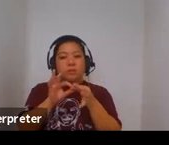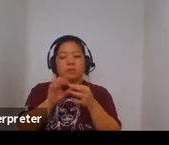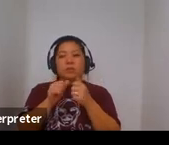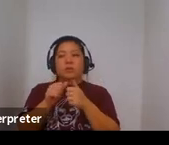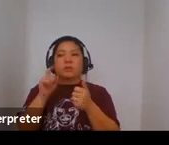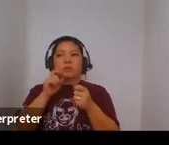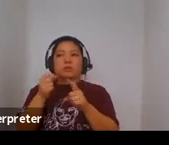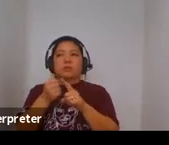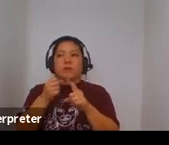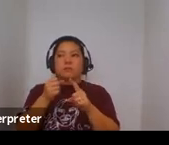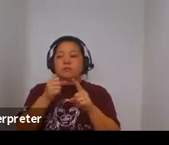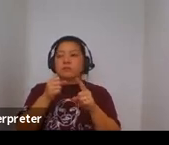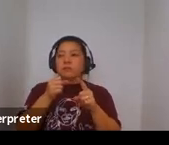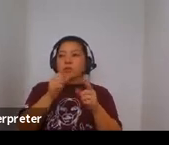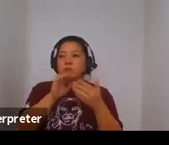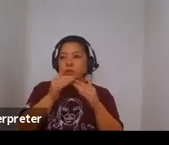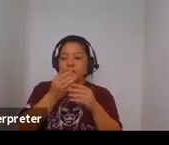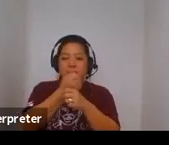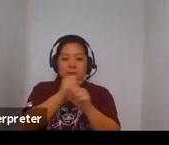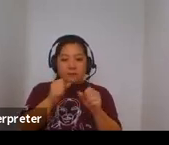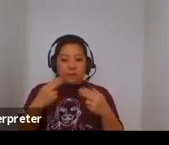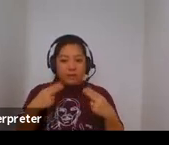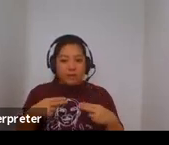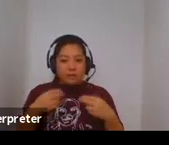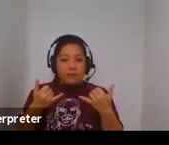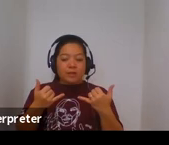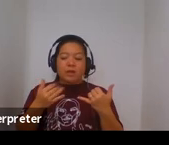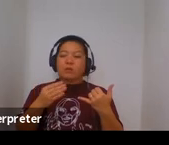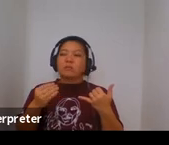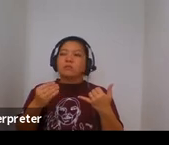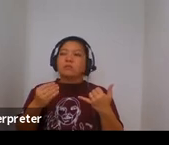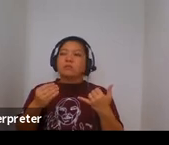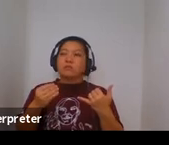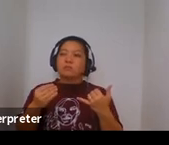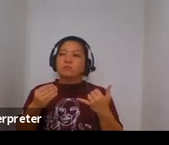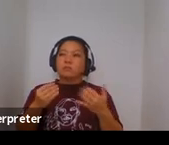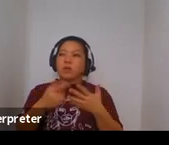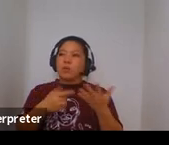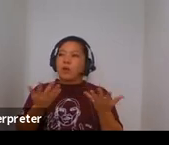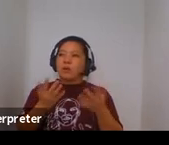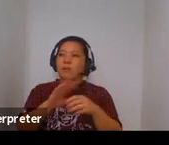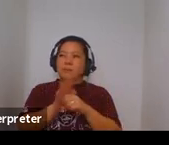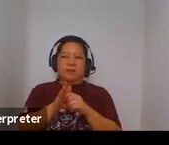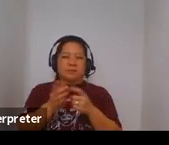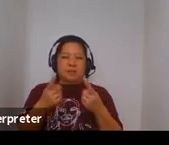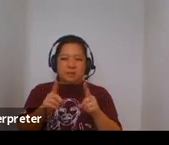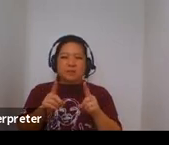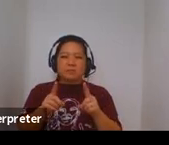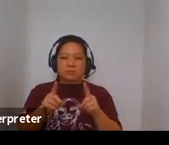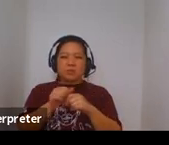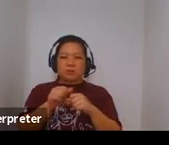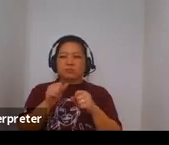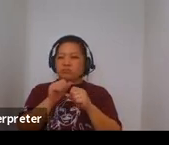to community safety and health. Right now, actually, with the pandemic and the social justice